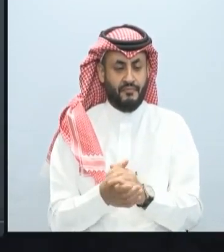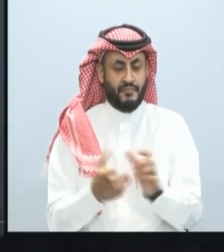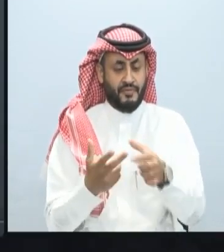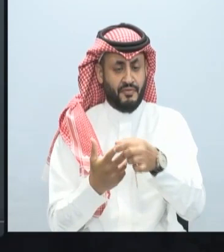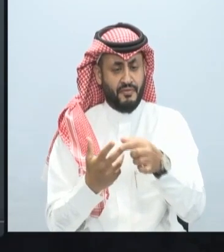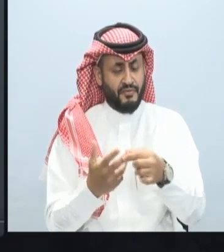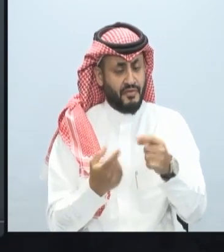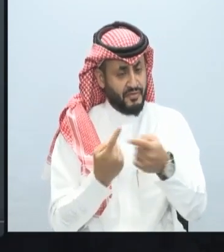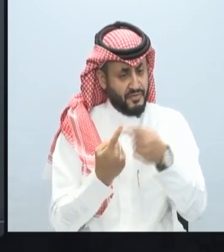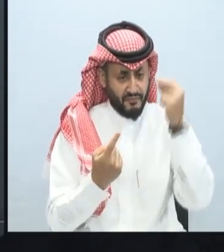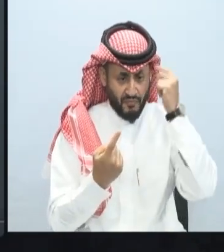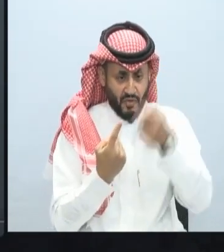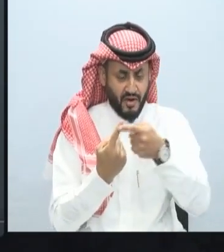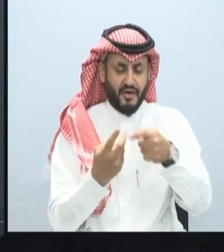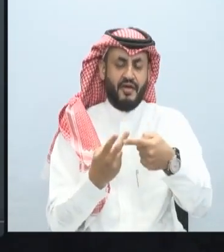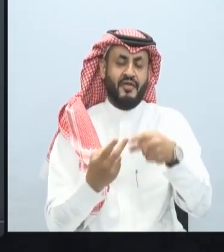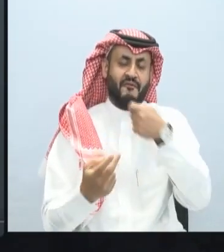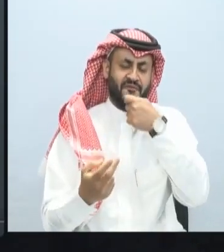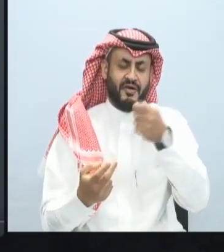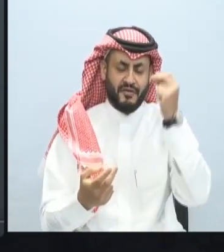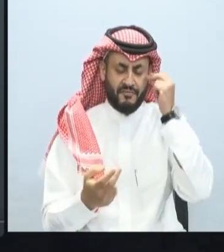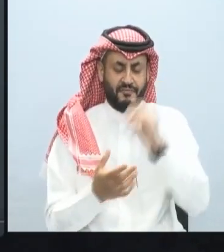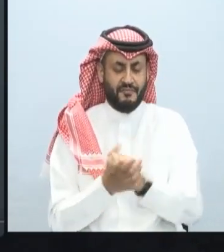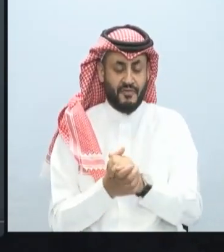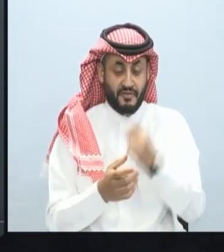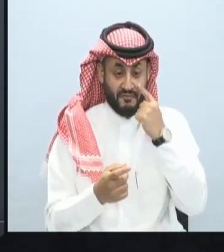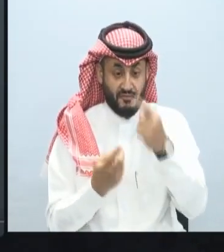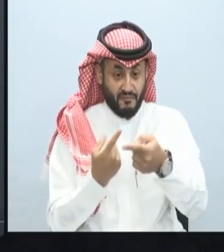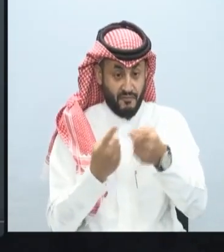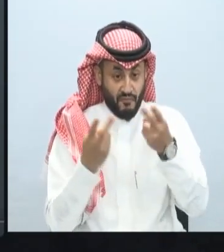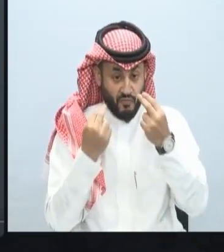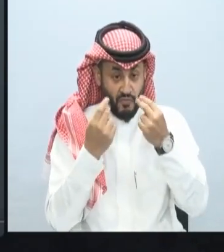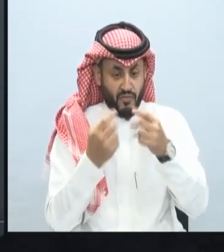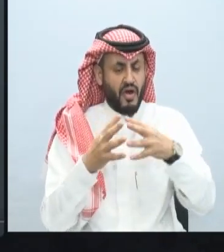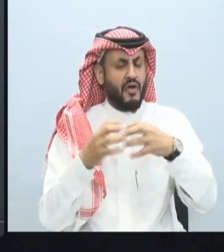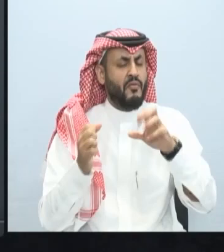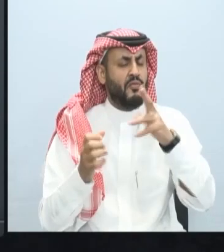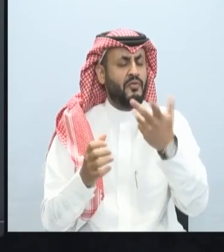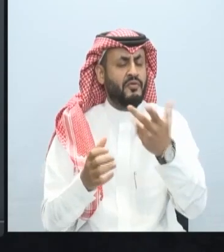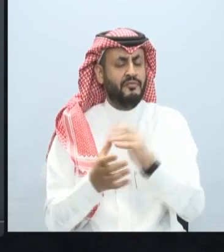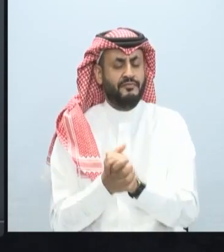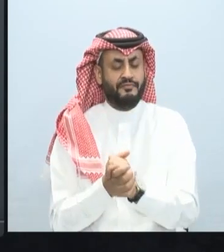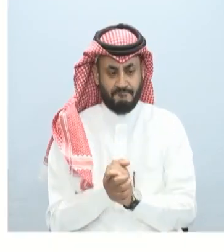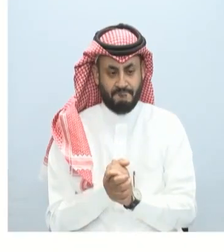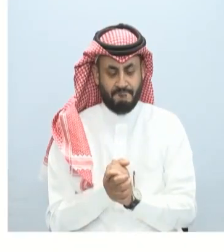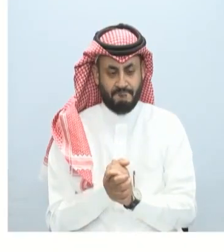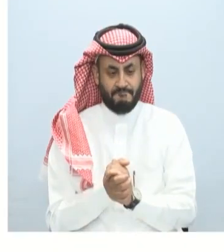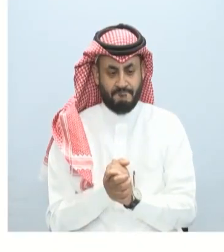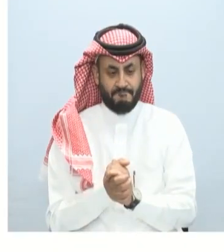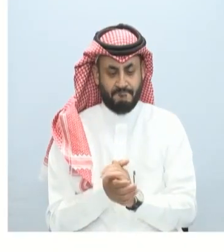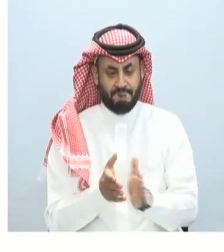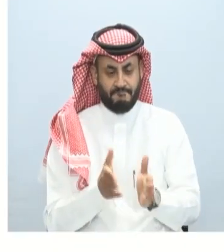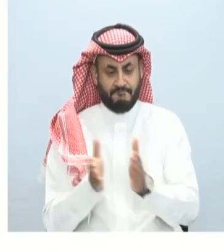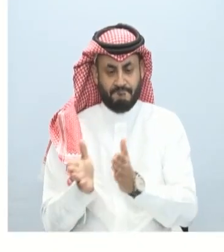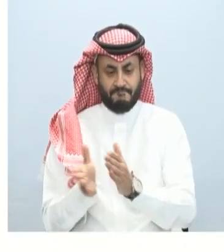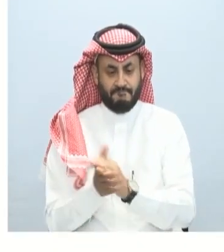be easy to apply with it. So you have to just focus on what is the meaning exactly in the sentence. Completing here,